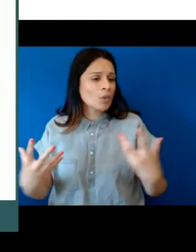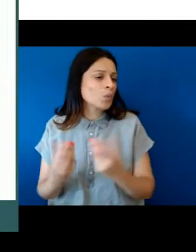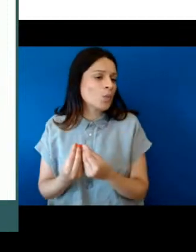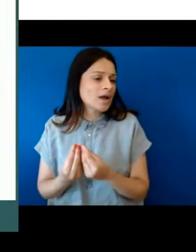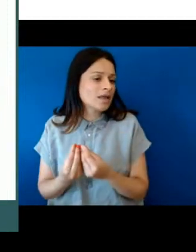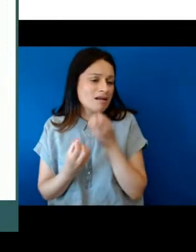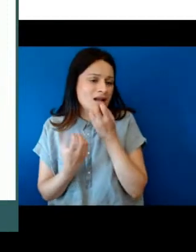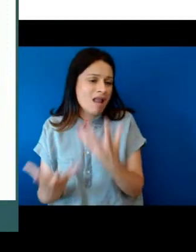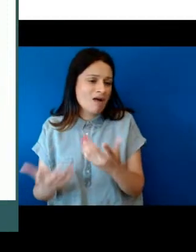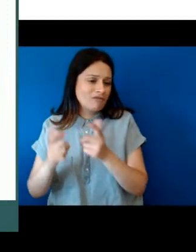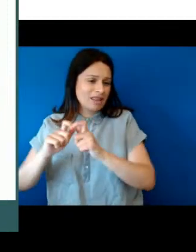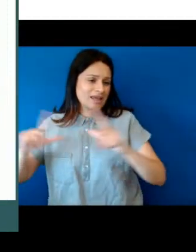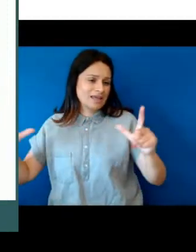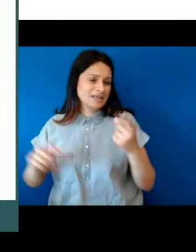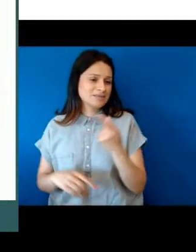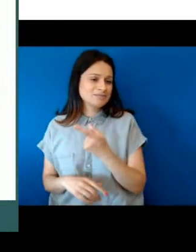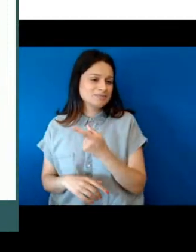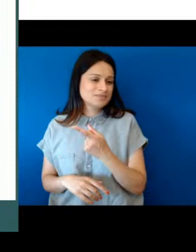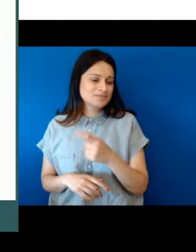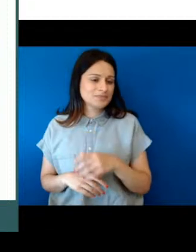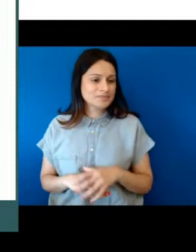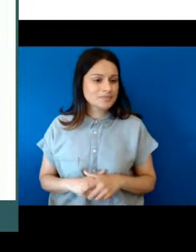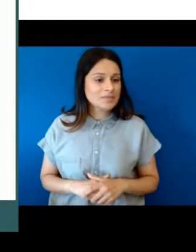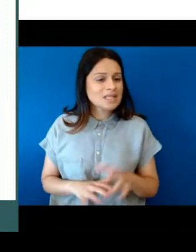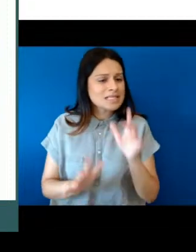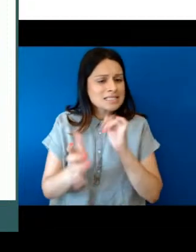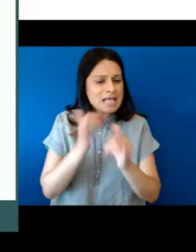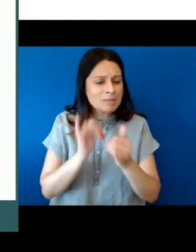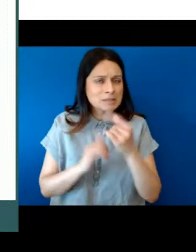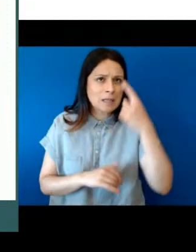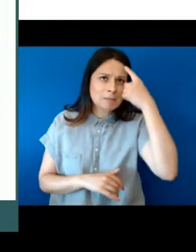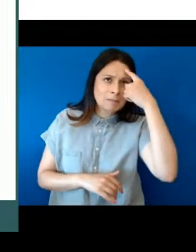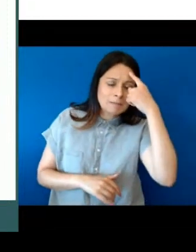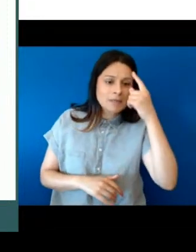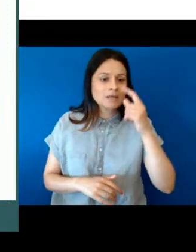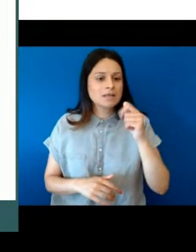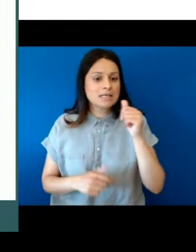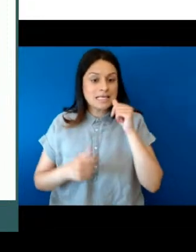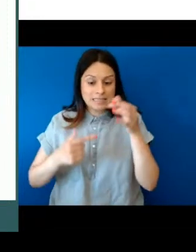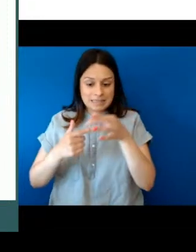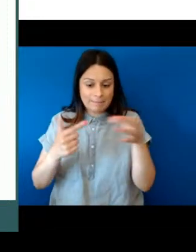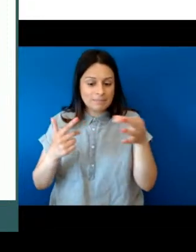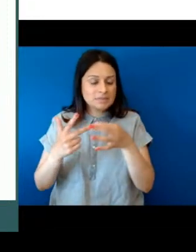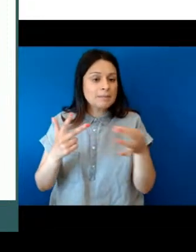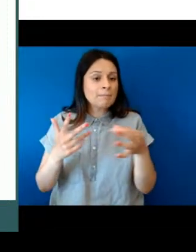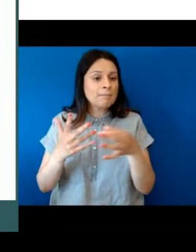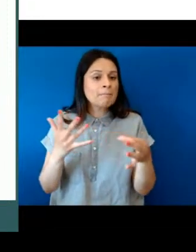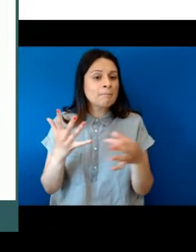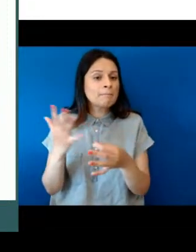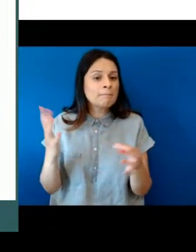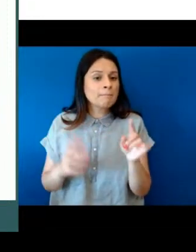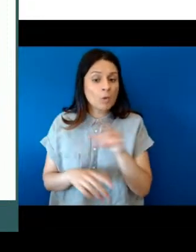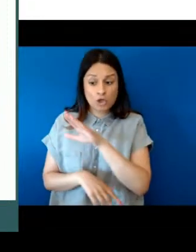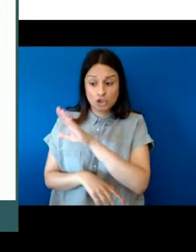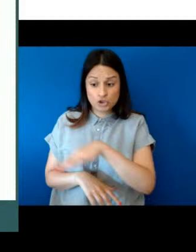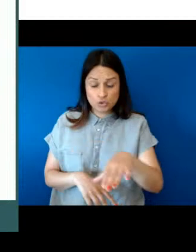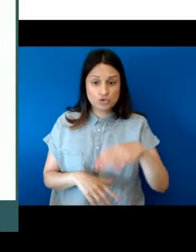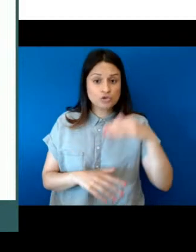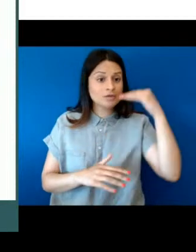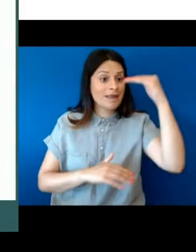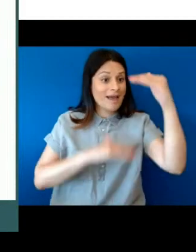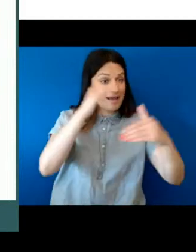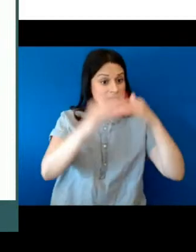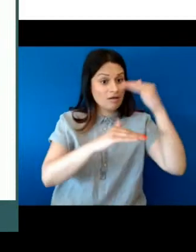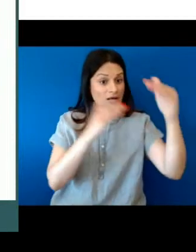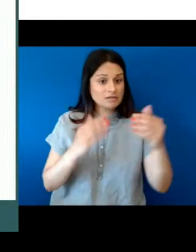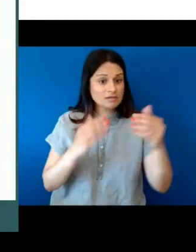picture, but sometimes we know that some of the symptoms that children and adults get from that lovely